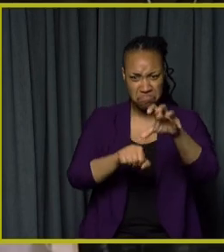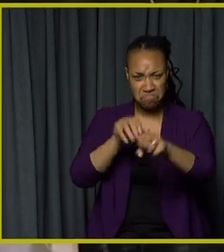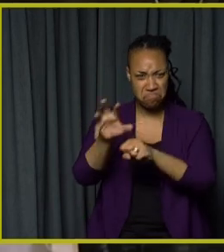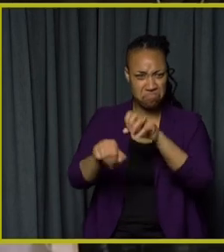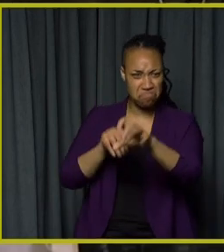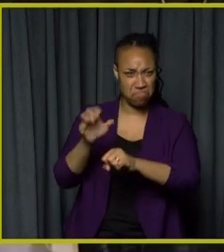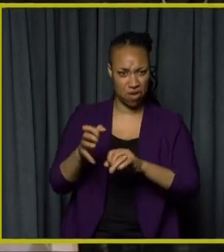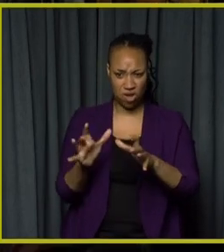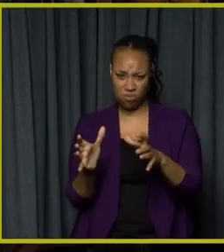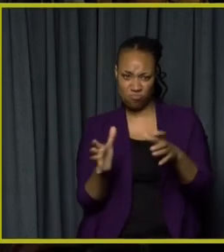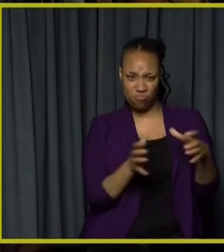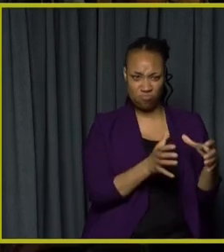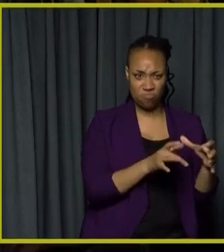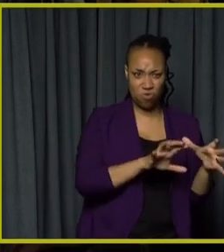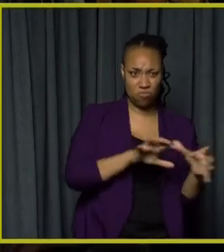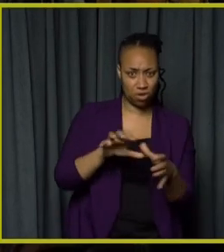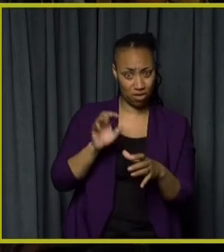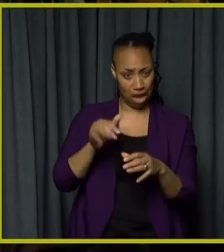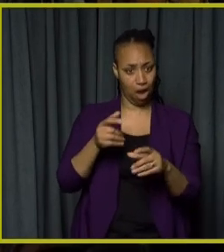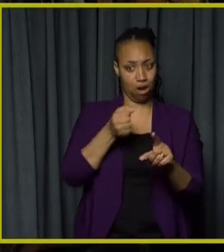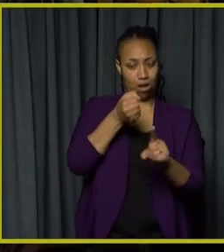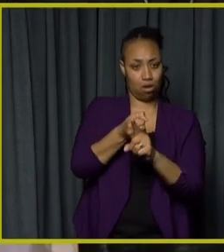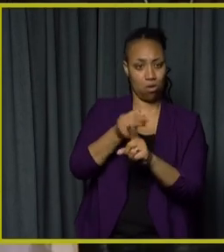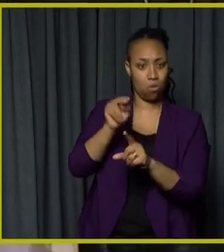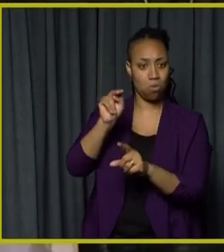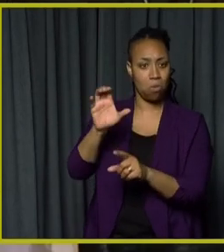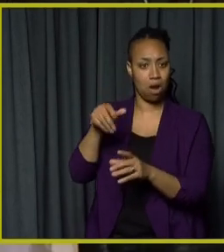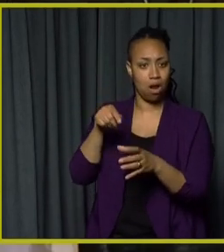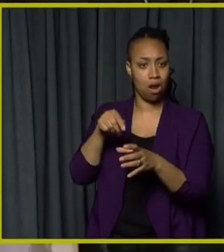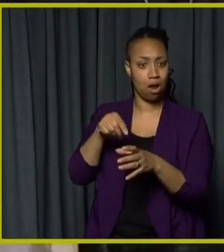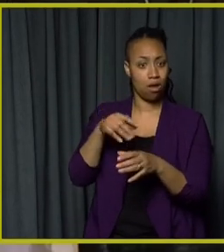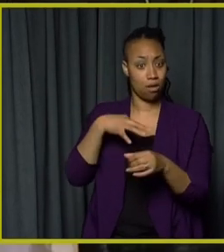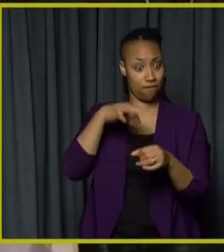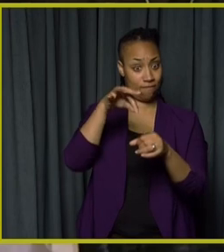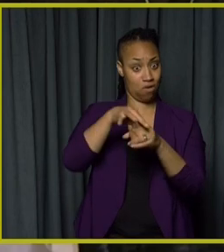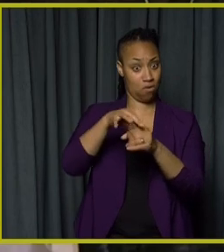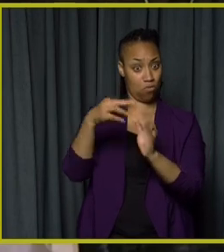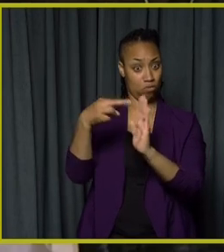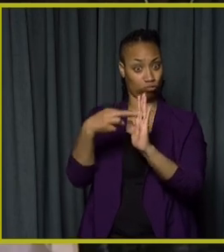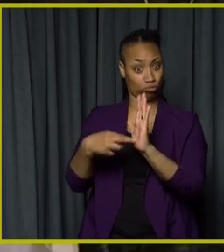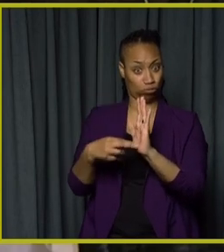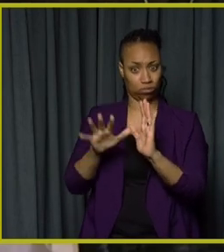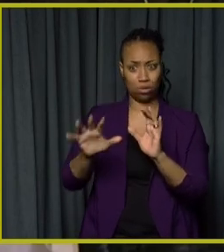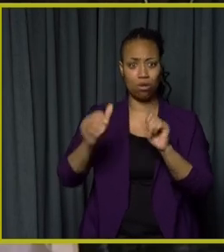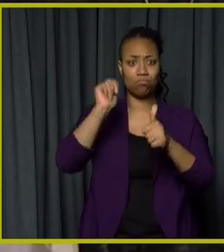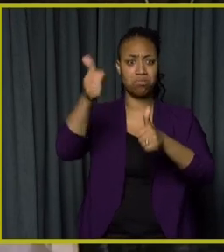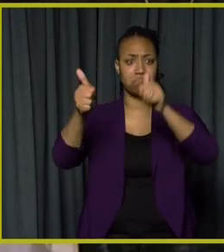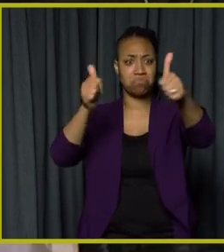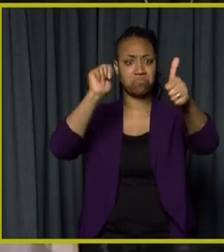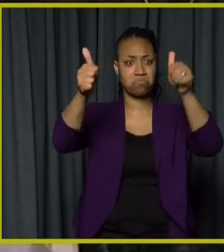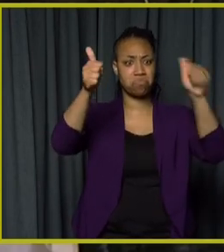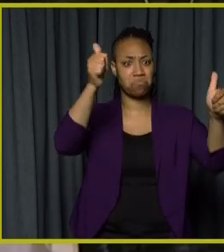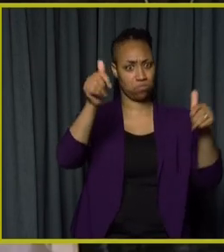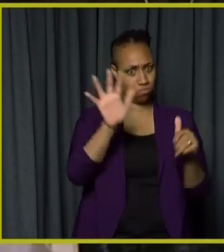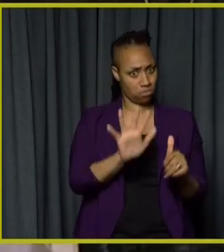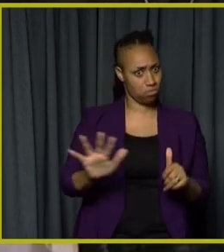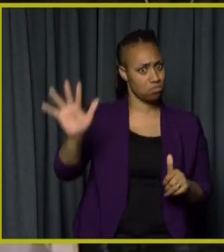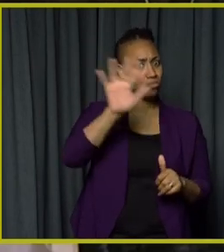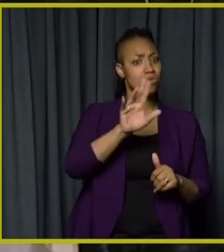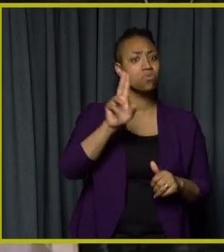North Carolina. In fact, voter registration here in the United States originated as a method